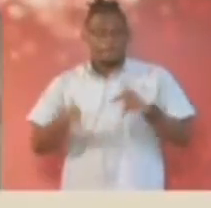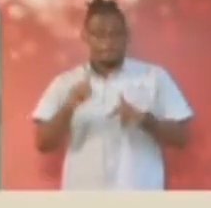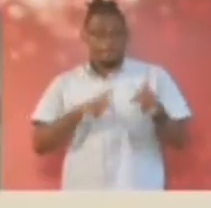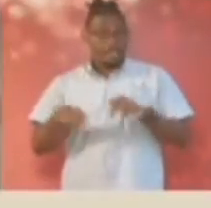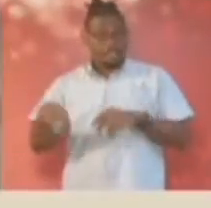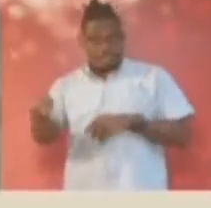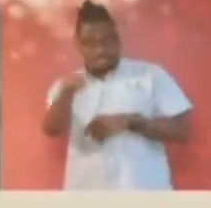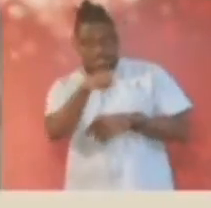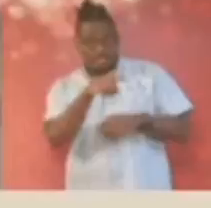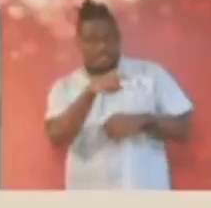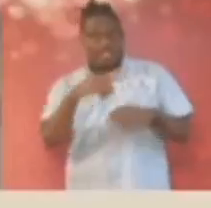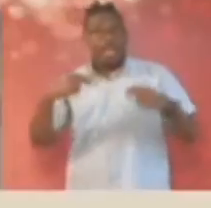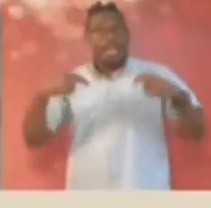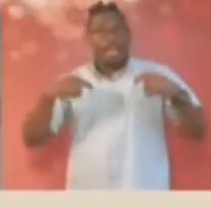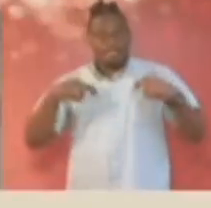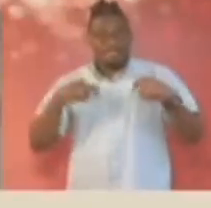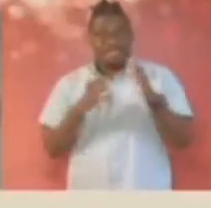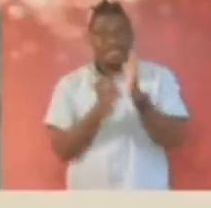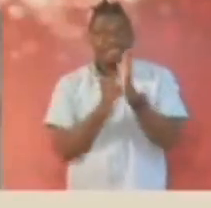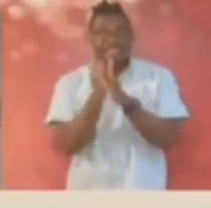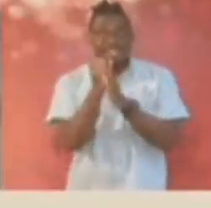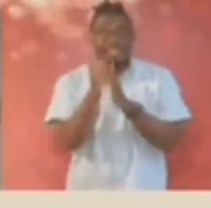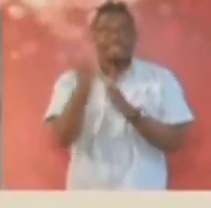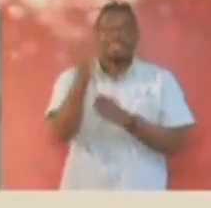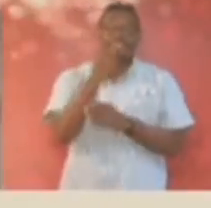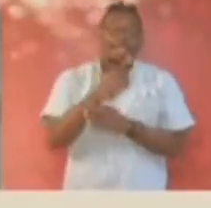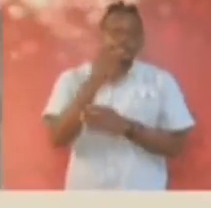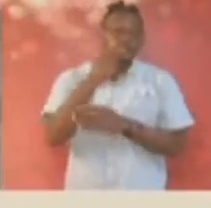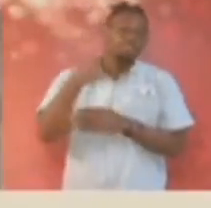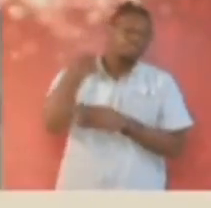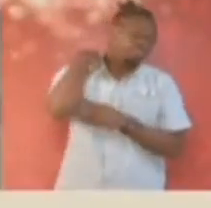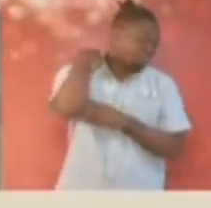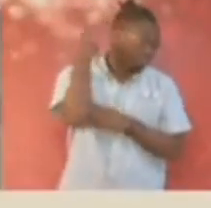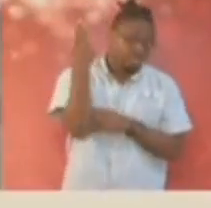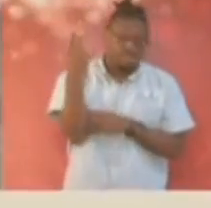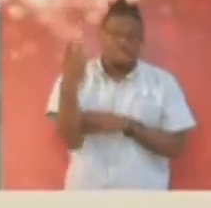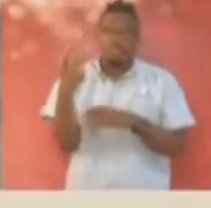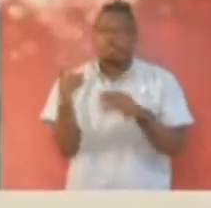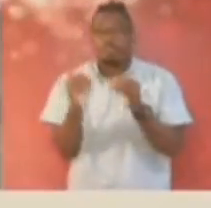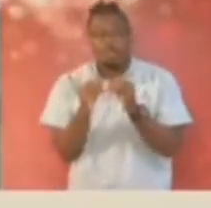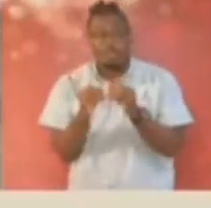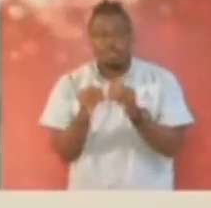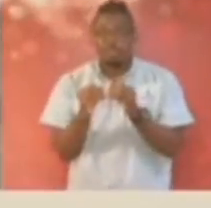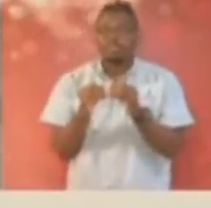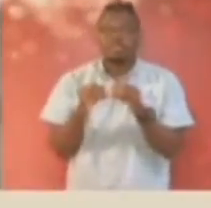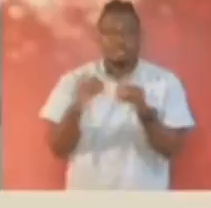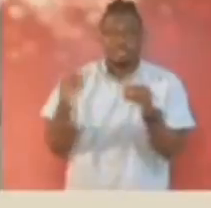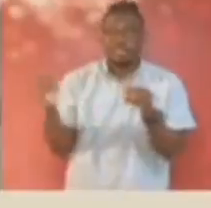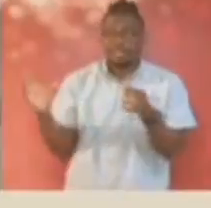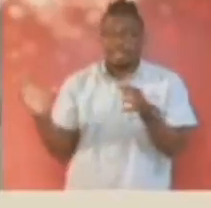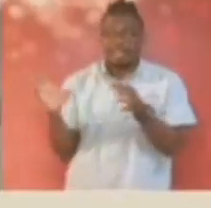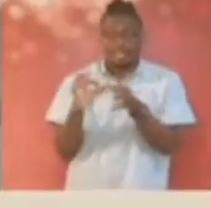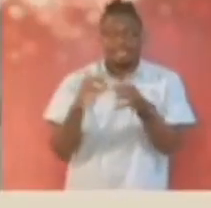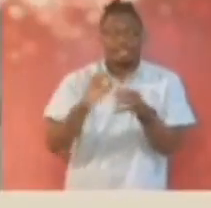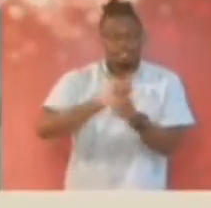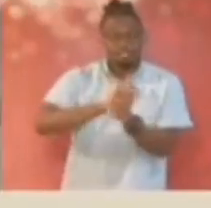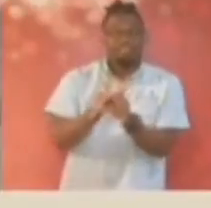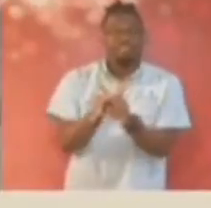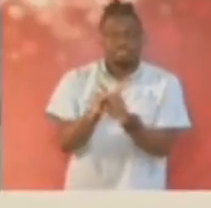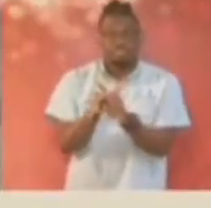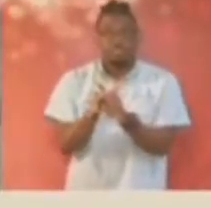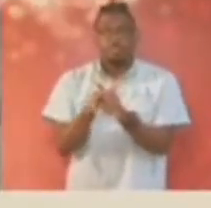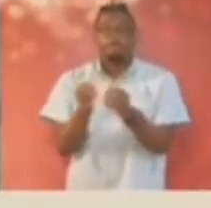at the highest risk of having serious complications as it relates to COVID-19. Previously, Dr. Doon spoke